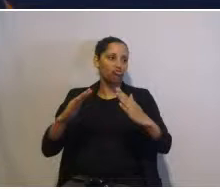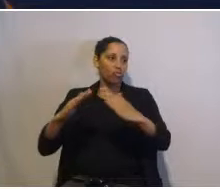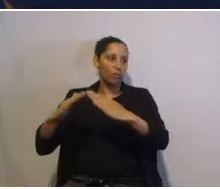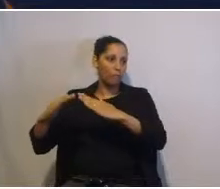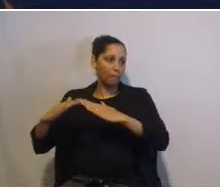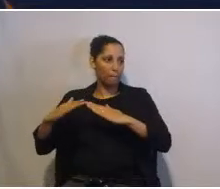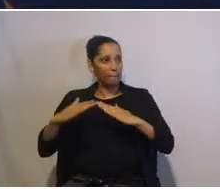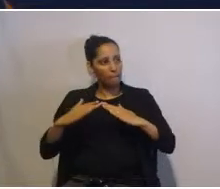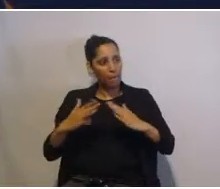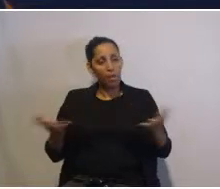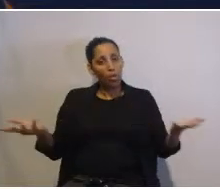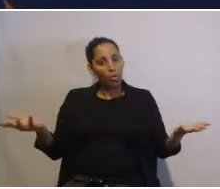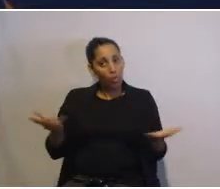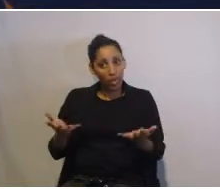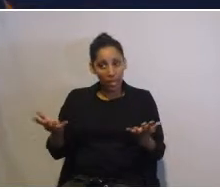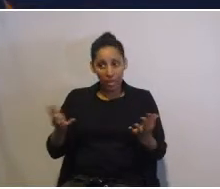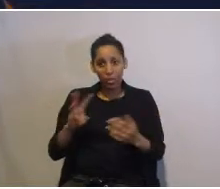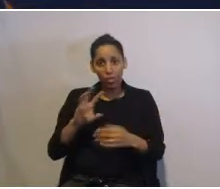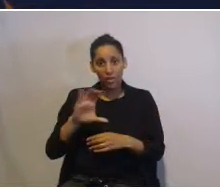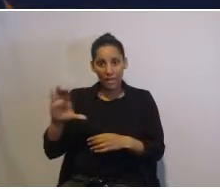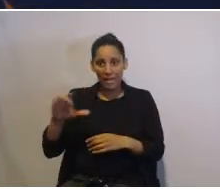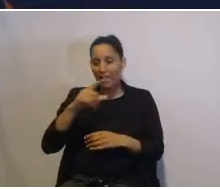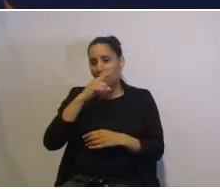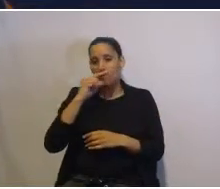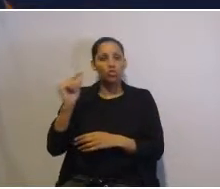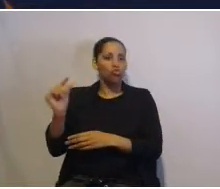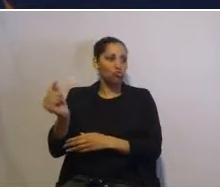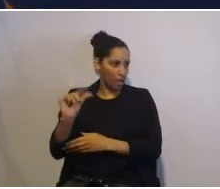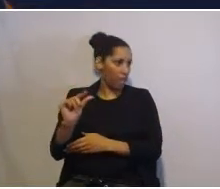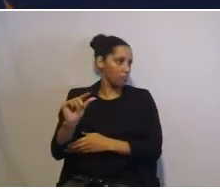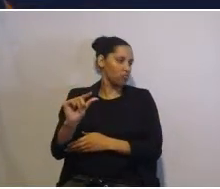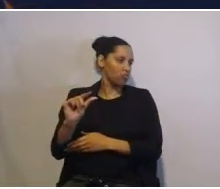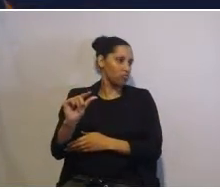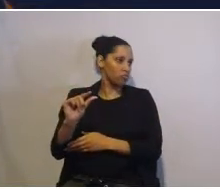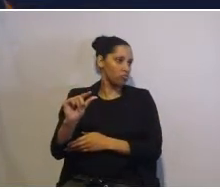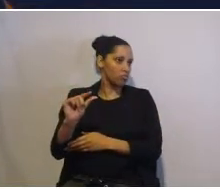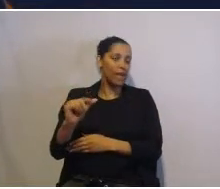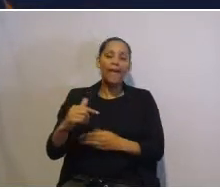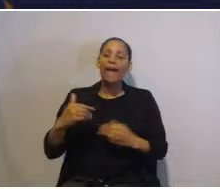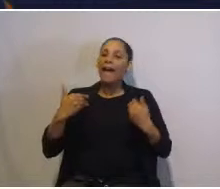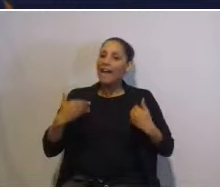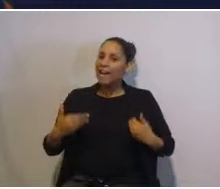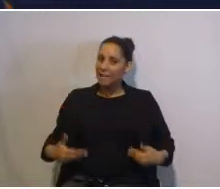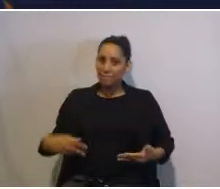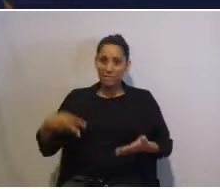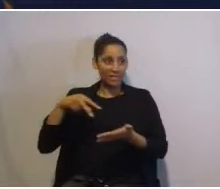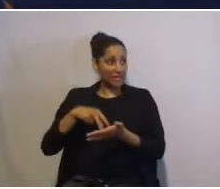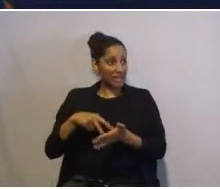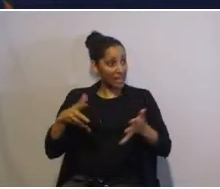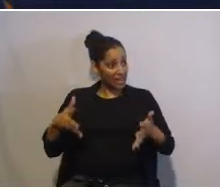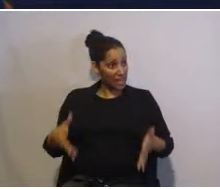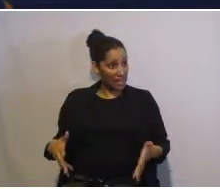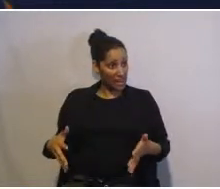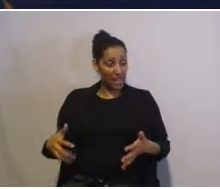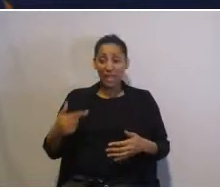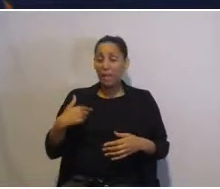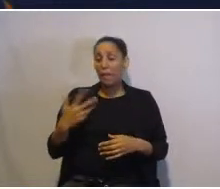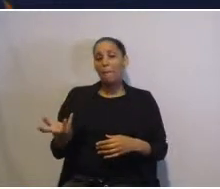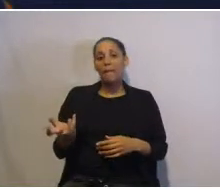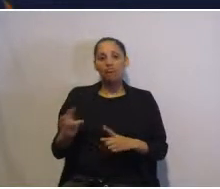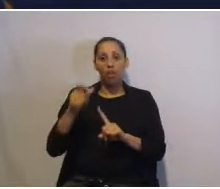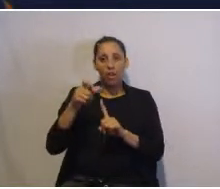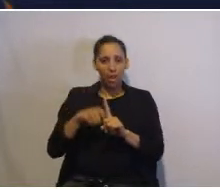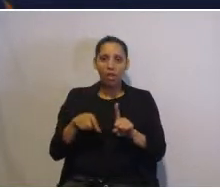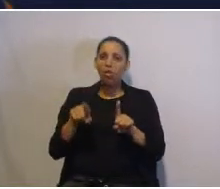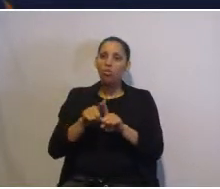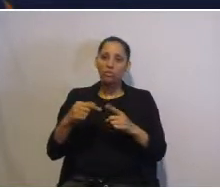the Western Cape called Ikukuletu. I'm standing here today as a pensioner and